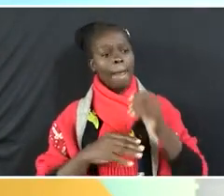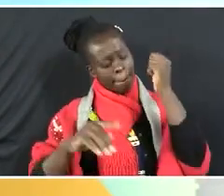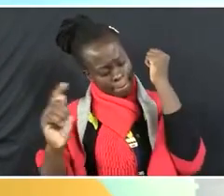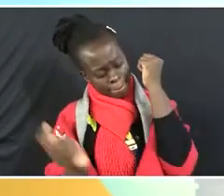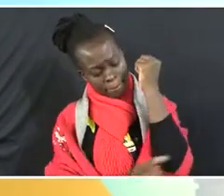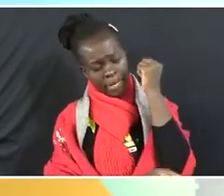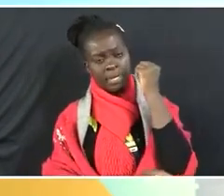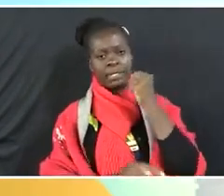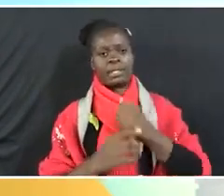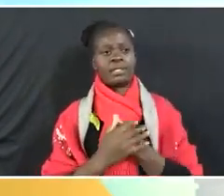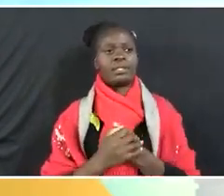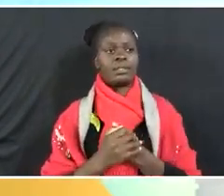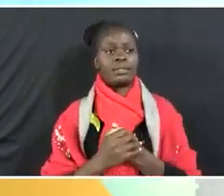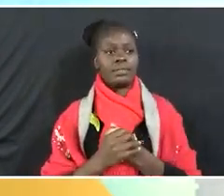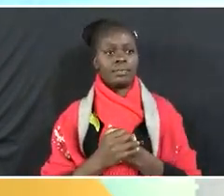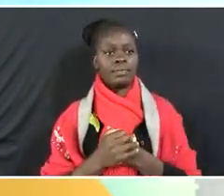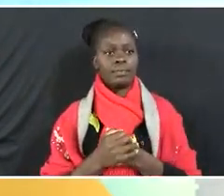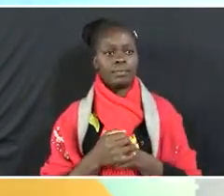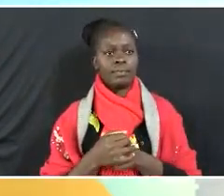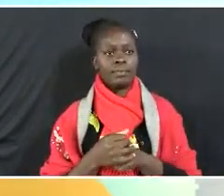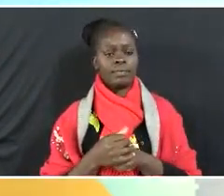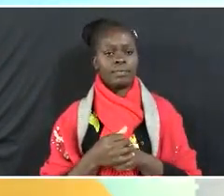problem somewhere.